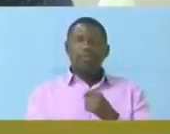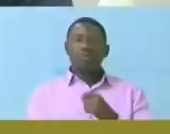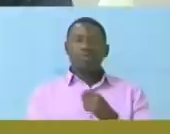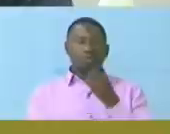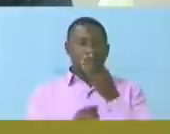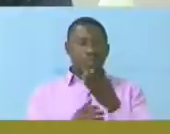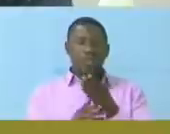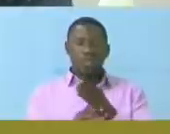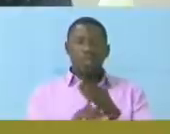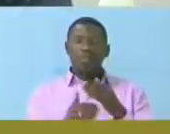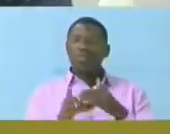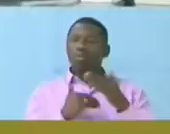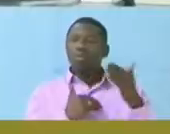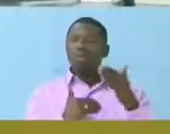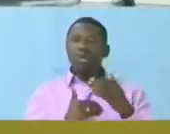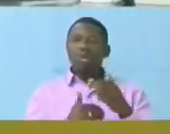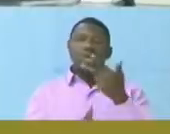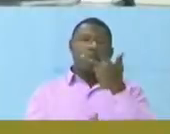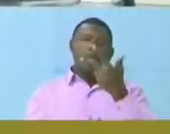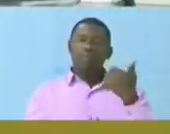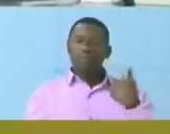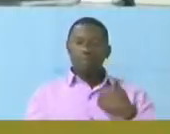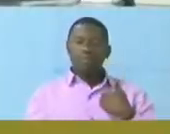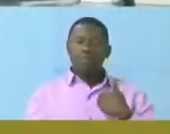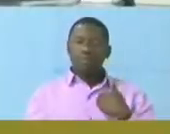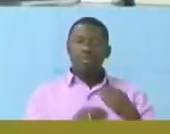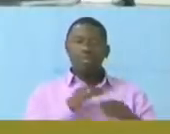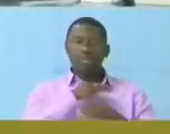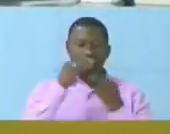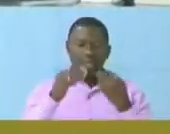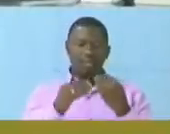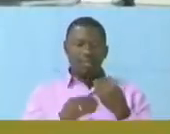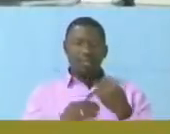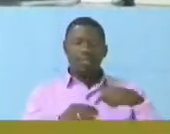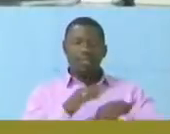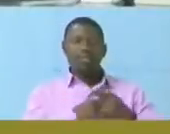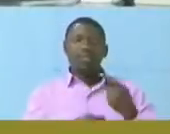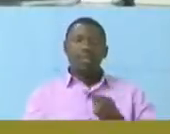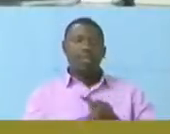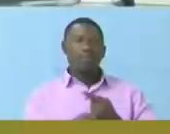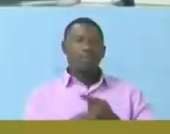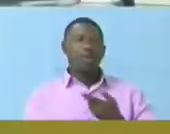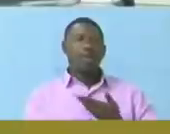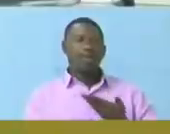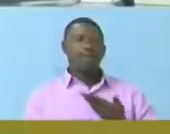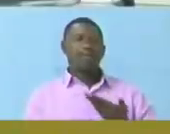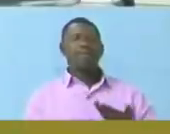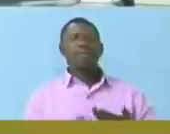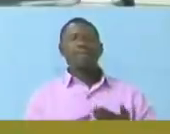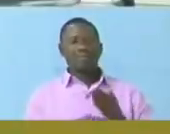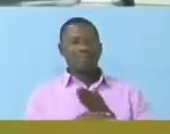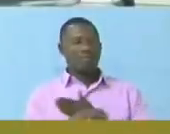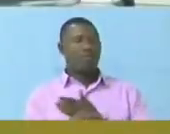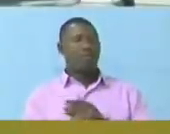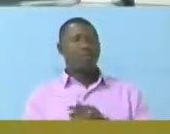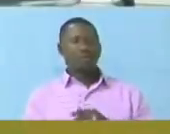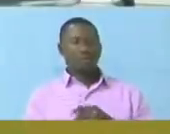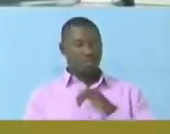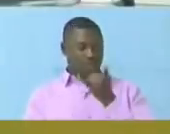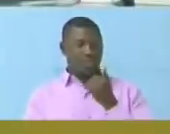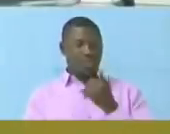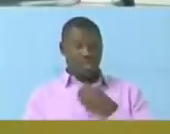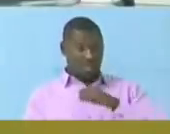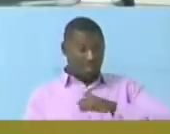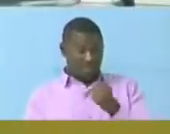in the Gambia. And ñi nala ka foko même mo ta la jana même fa la jata mitam mo seyo la Gambia banko ko njam. Yeah, that denial I'm aware. Ha,